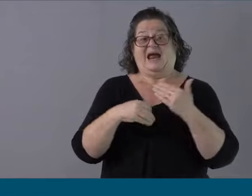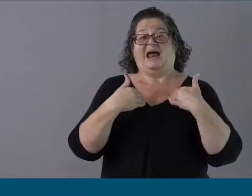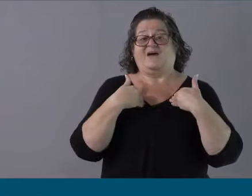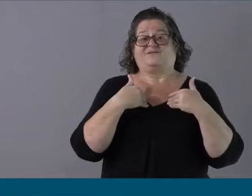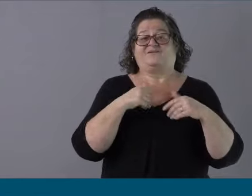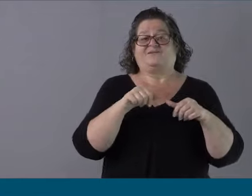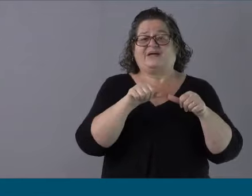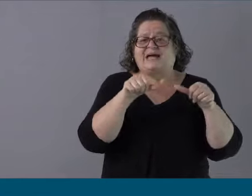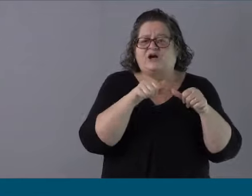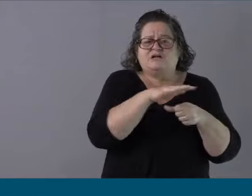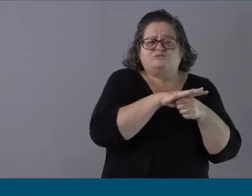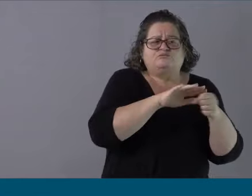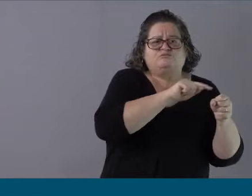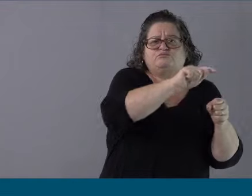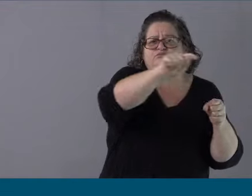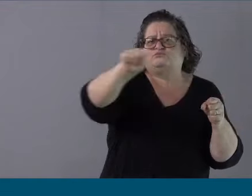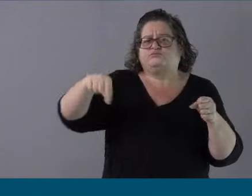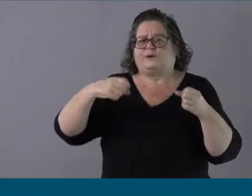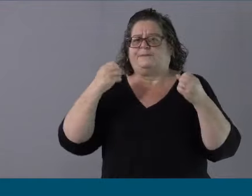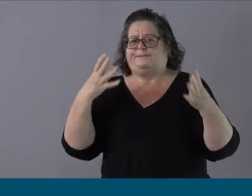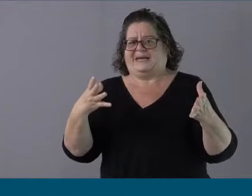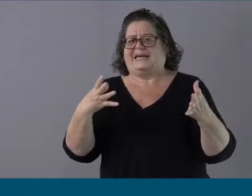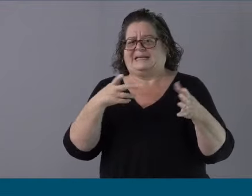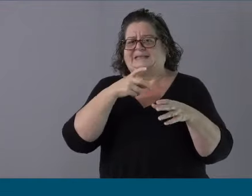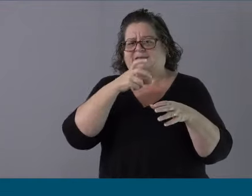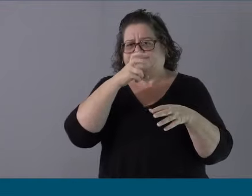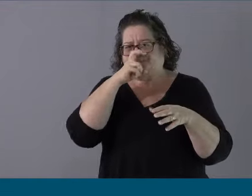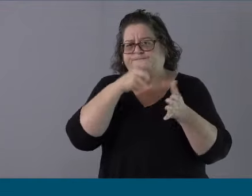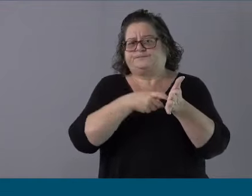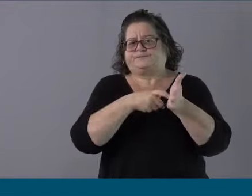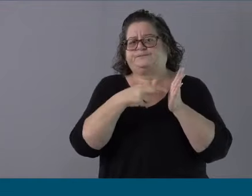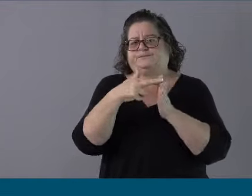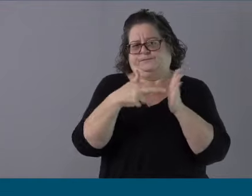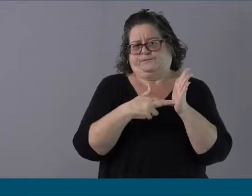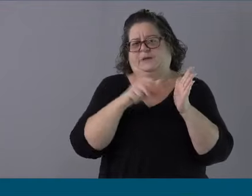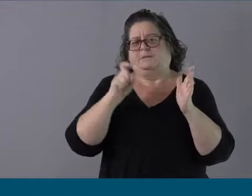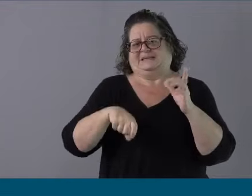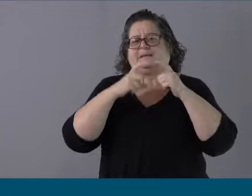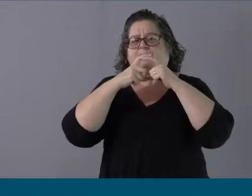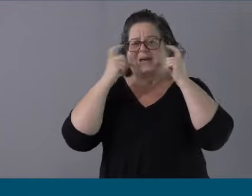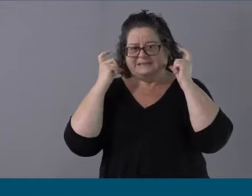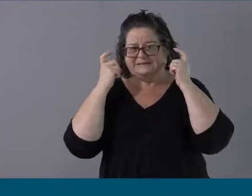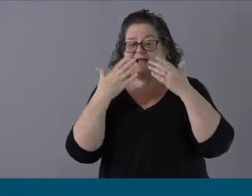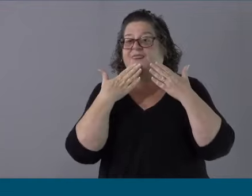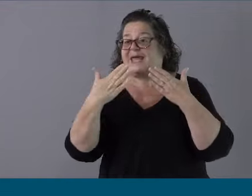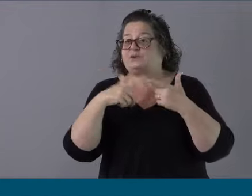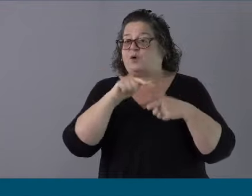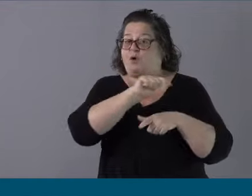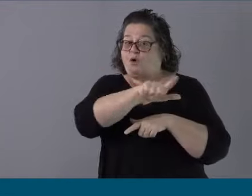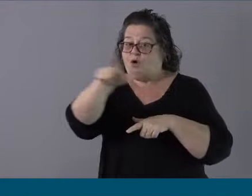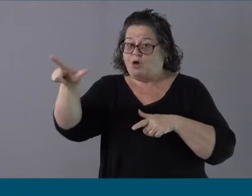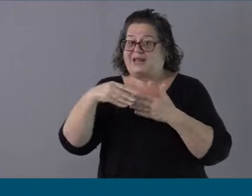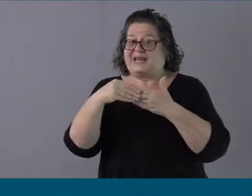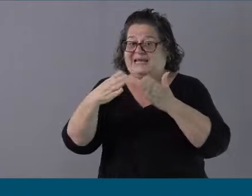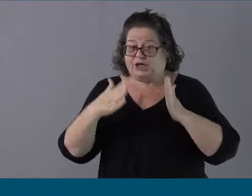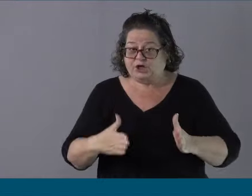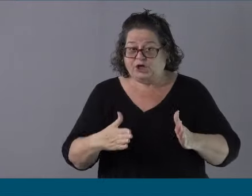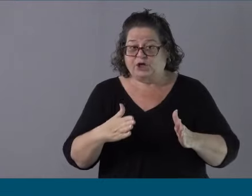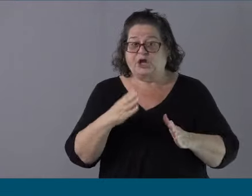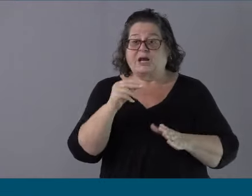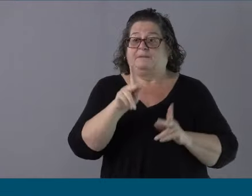ordinance. I want to say thank you not only to the leaders, but thank you to the citizens for your compliance. It's making a difference, and we're going to show